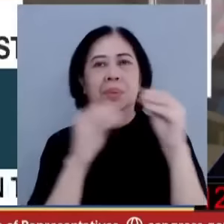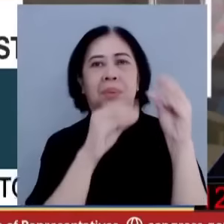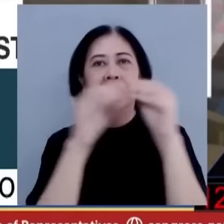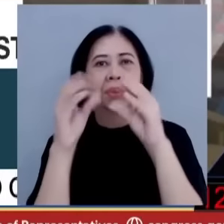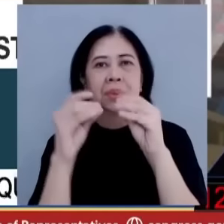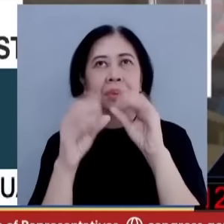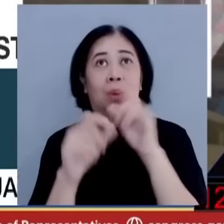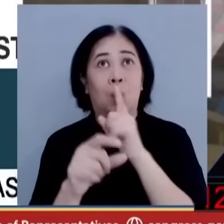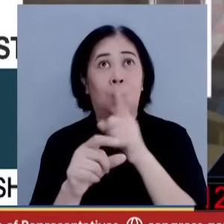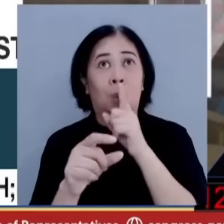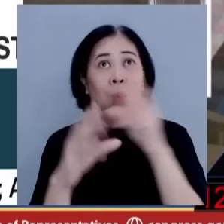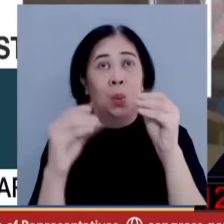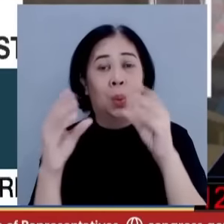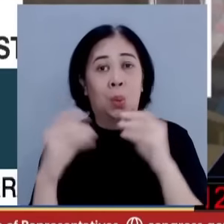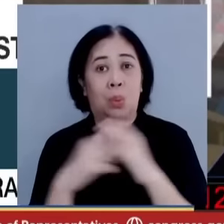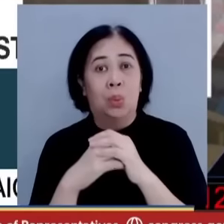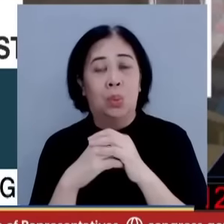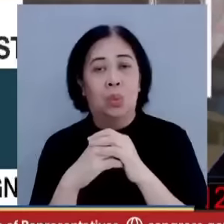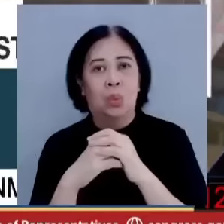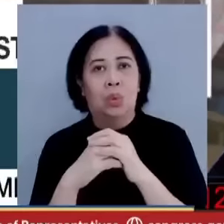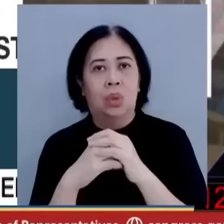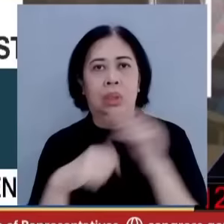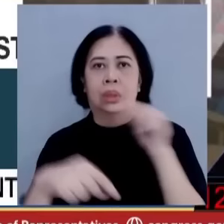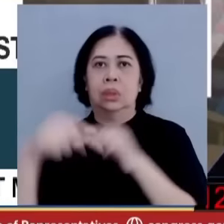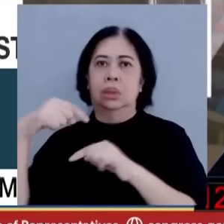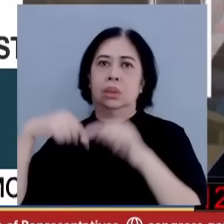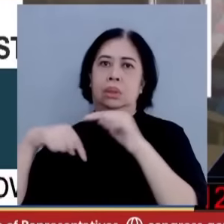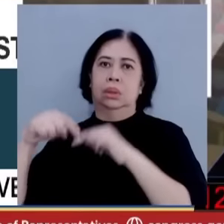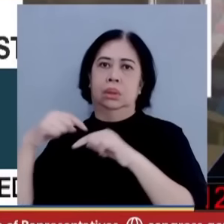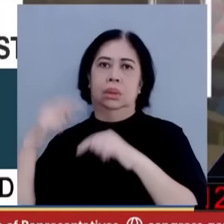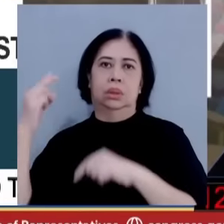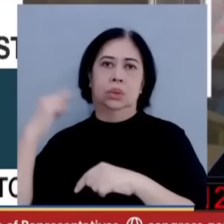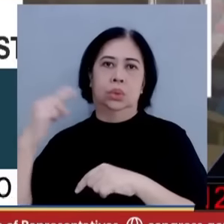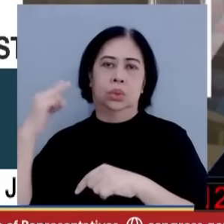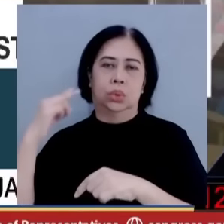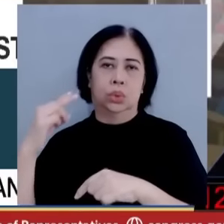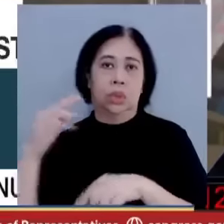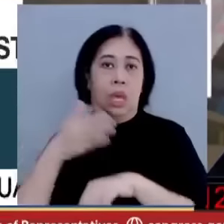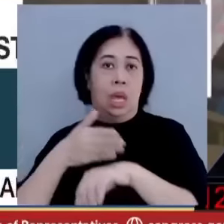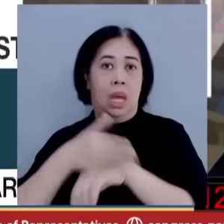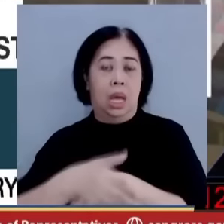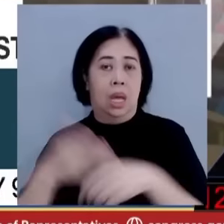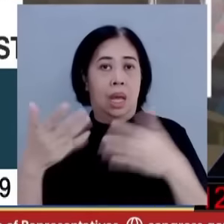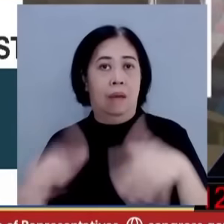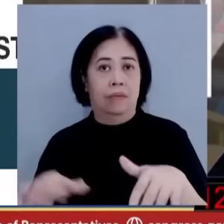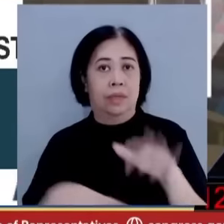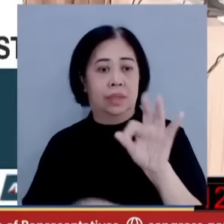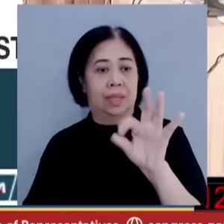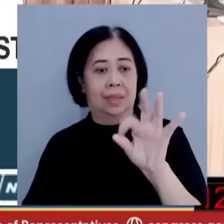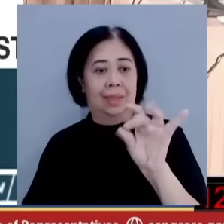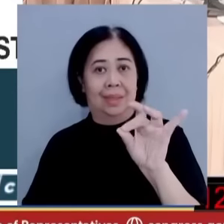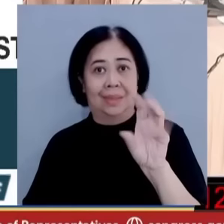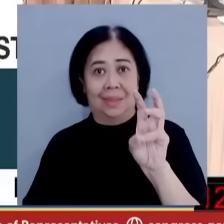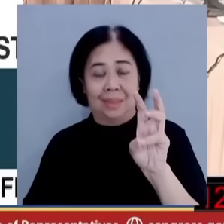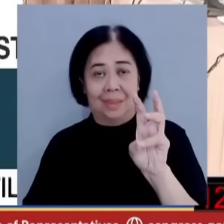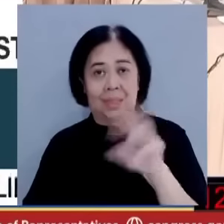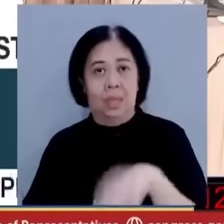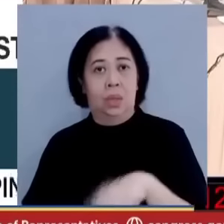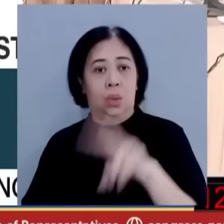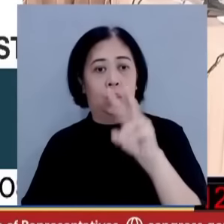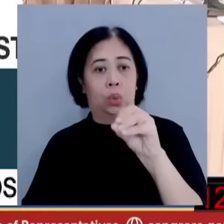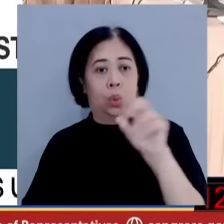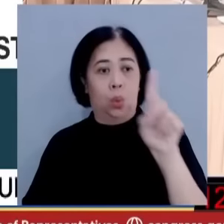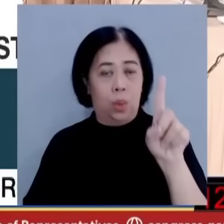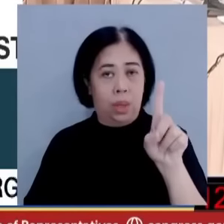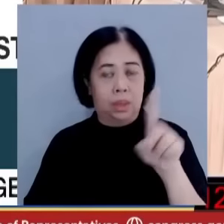ang katotohanan, balikan po natin ang ating kasaysayan. Pagkatapos po ng 1986 at 2001,